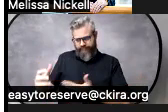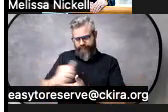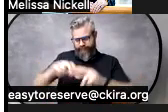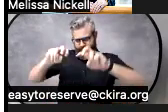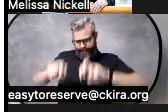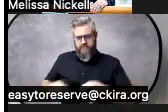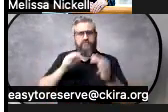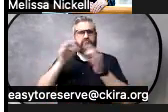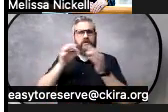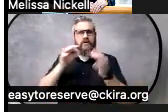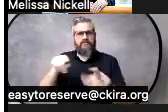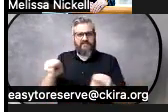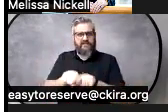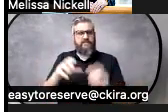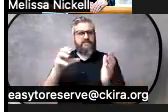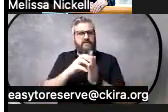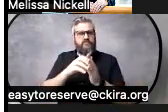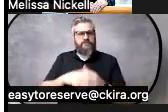also described here within.